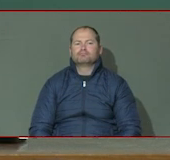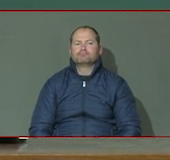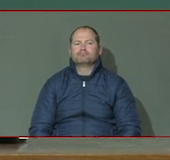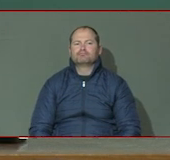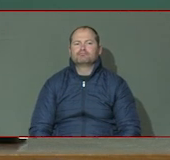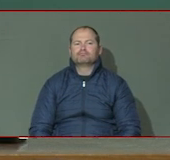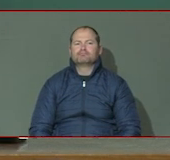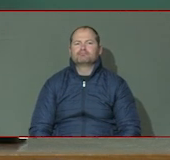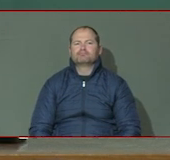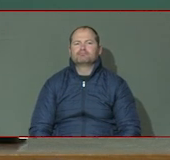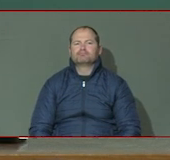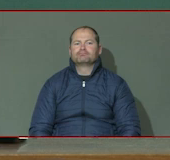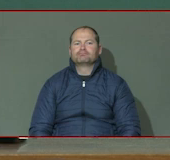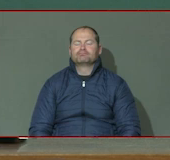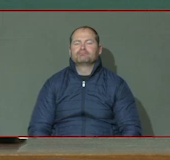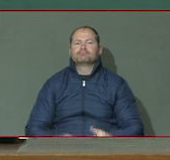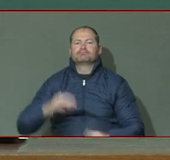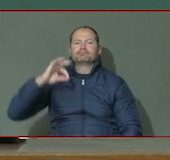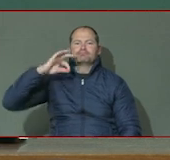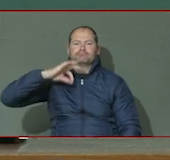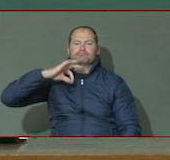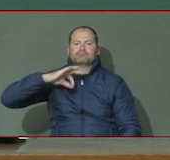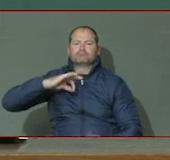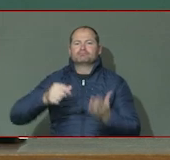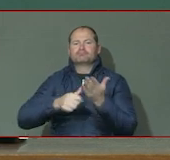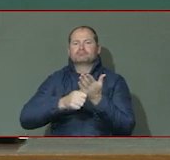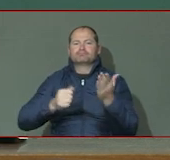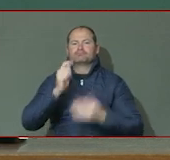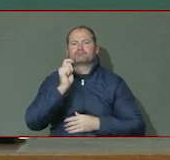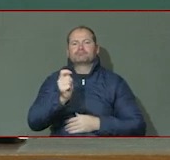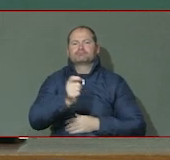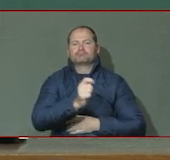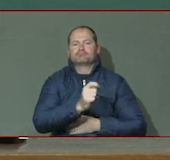Income tax paid. So what do we do if we want to calculate income tax paid?